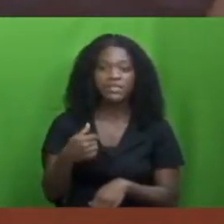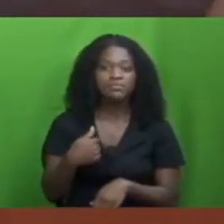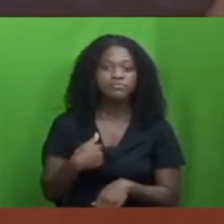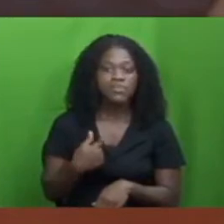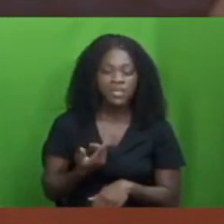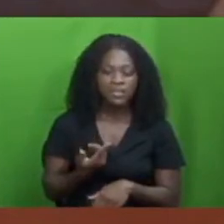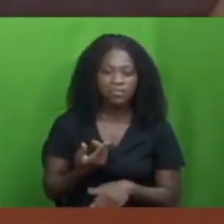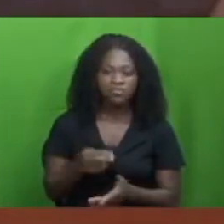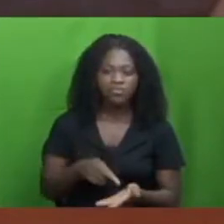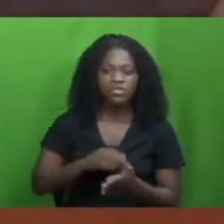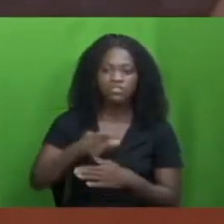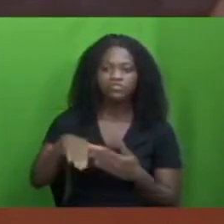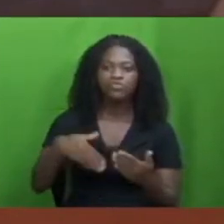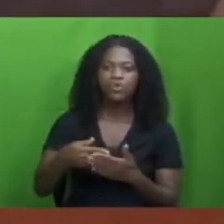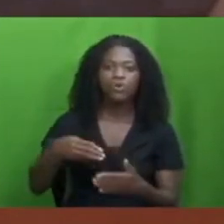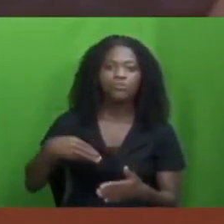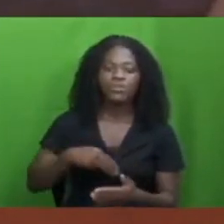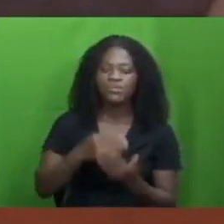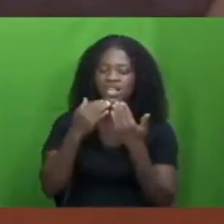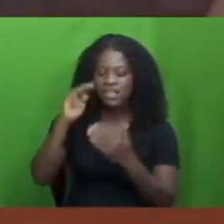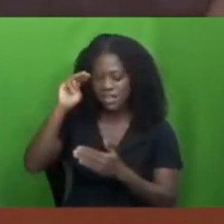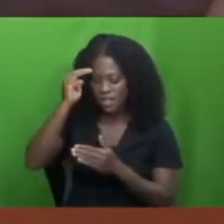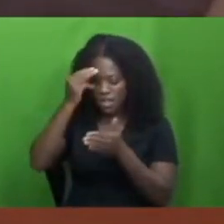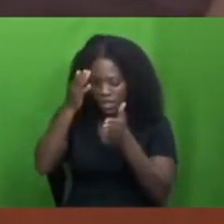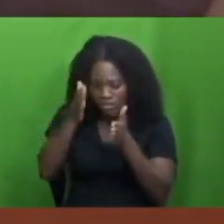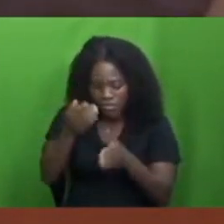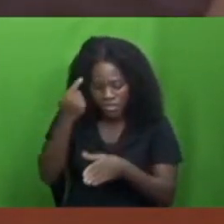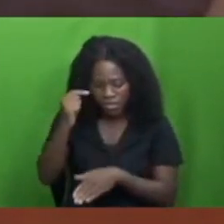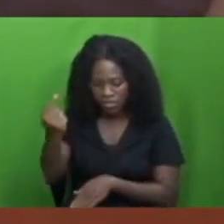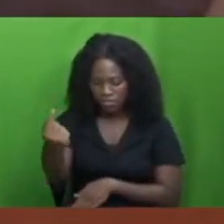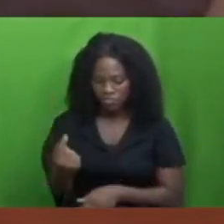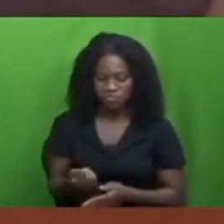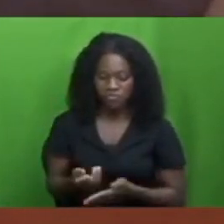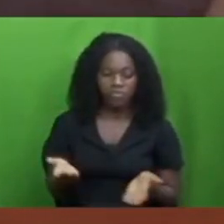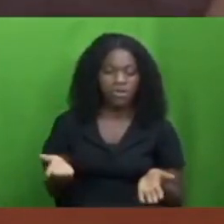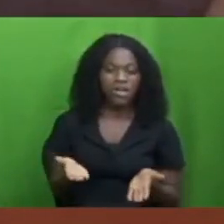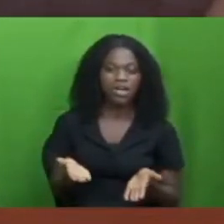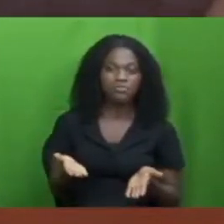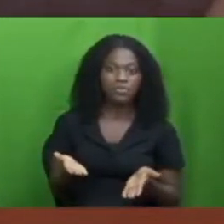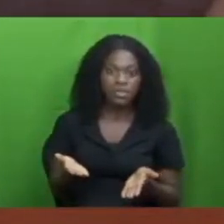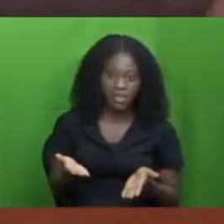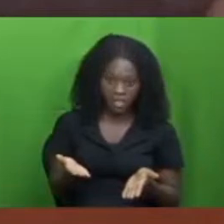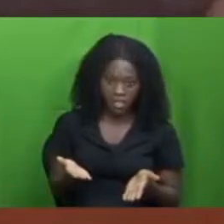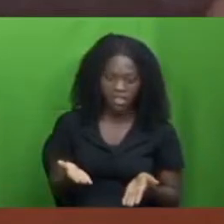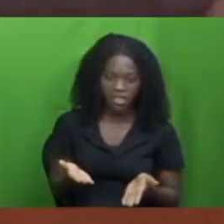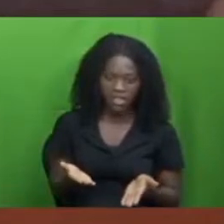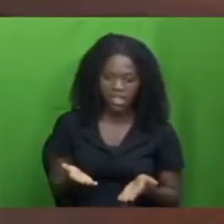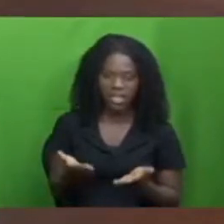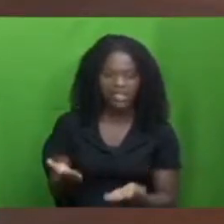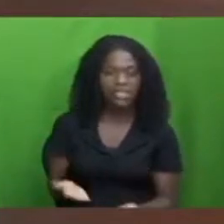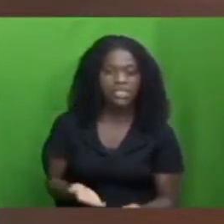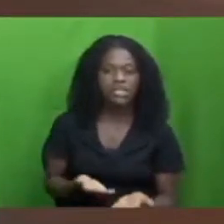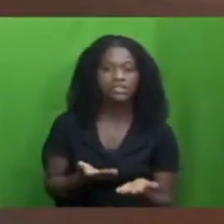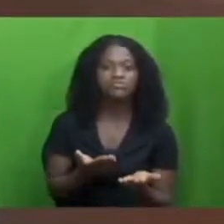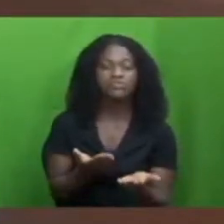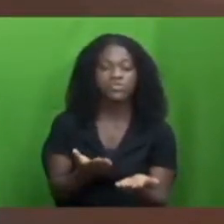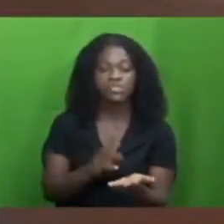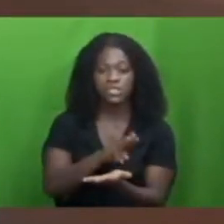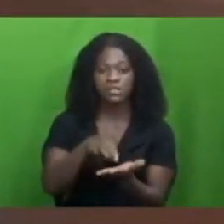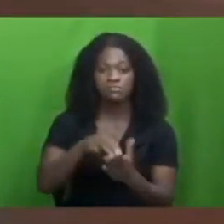back. So before we do that, I want to, on behalf of all members, thank the